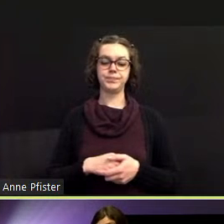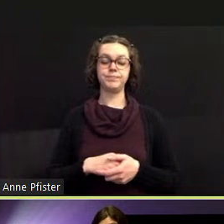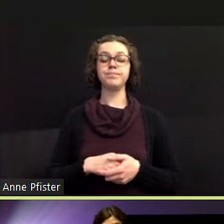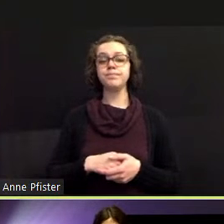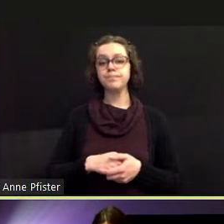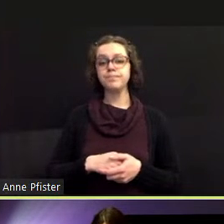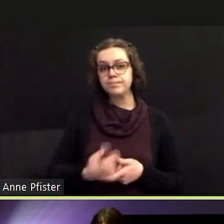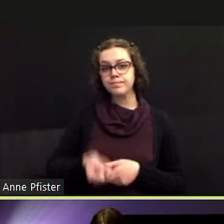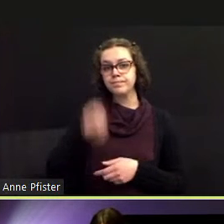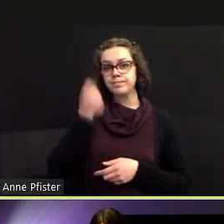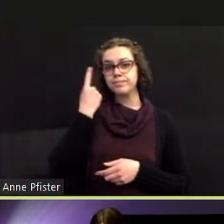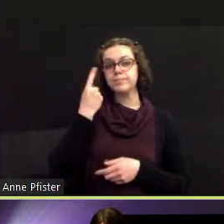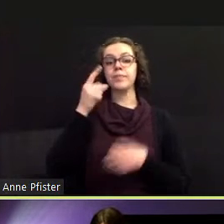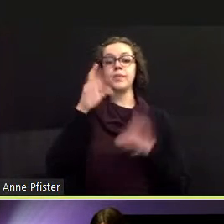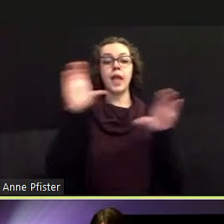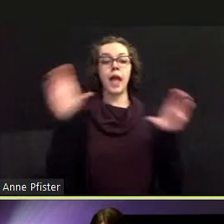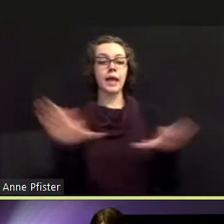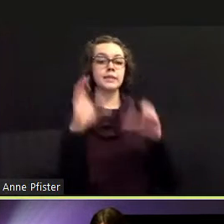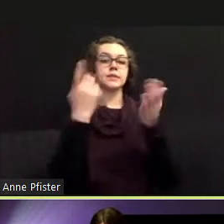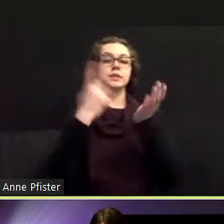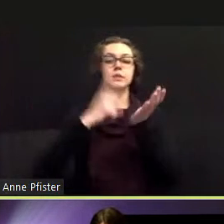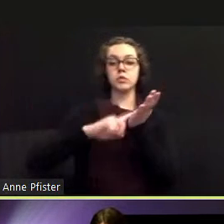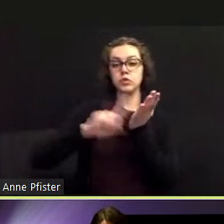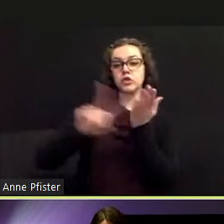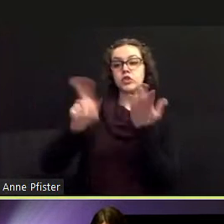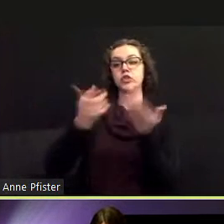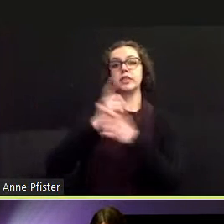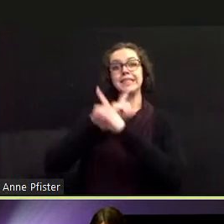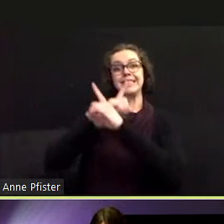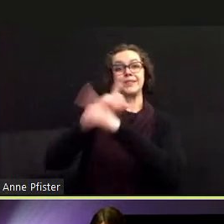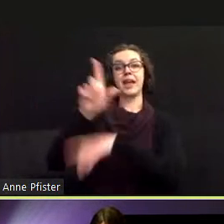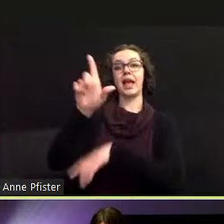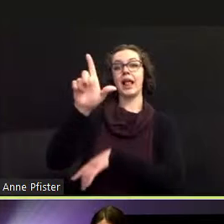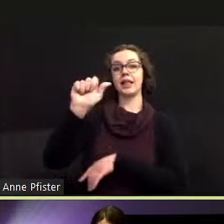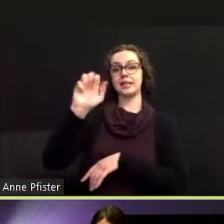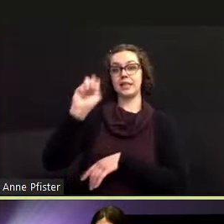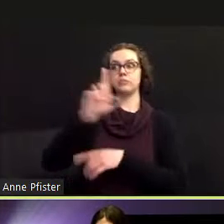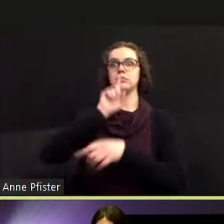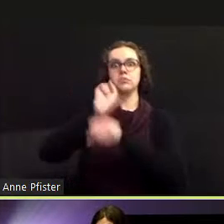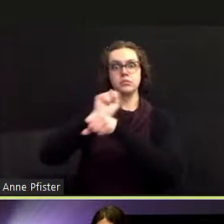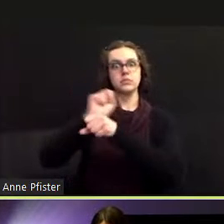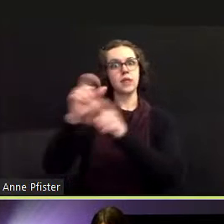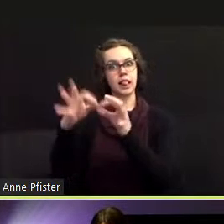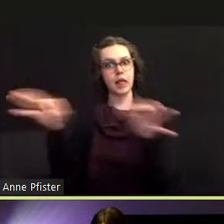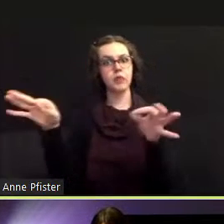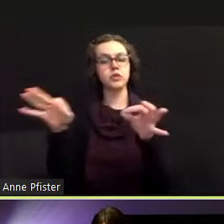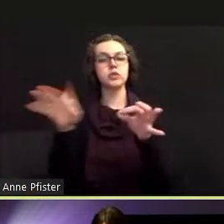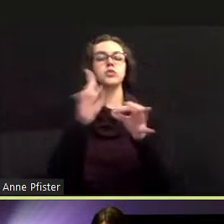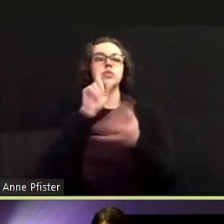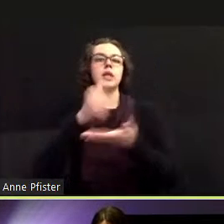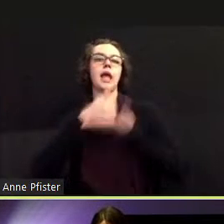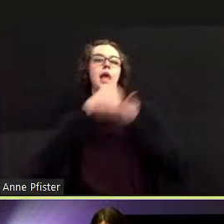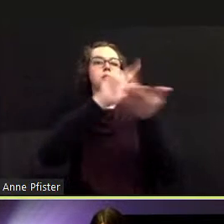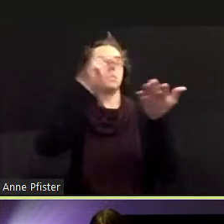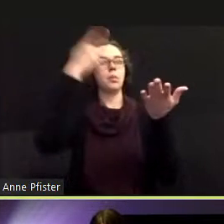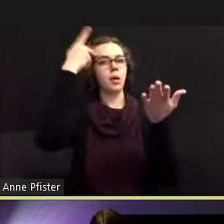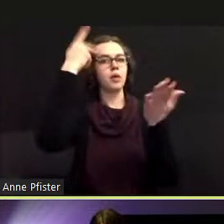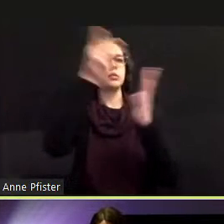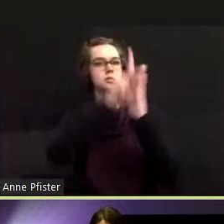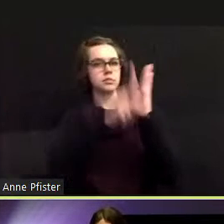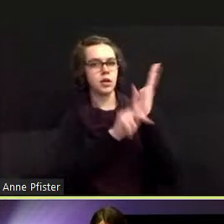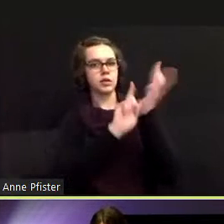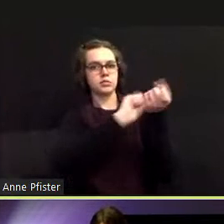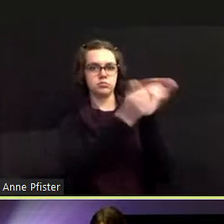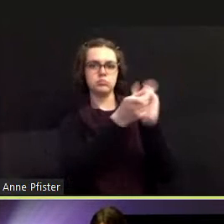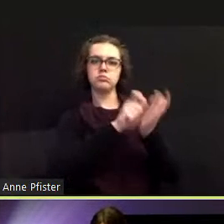Indeed, while activism and research defending LSM's status as a distinct language has been effective at changing written policy in Malta, in